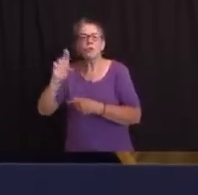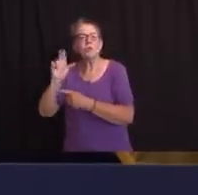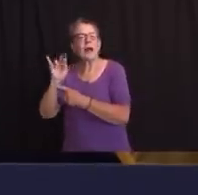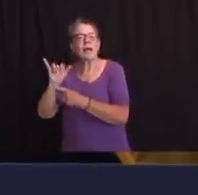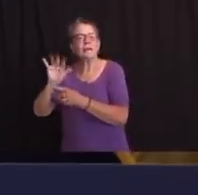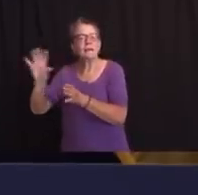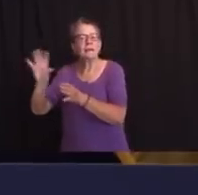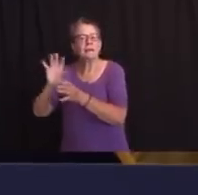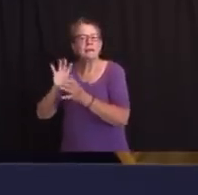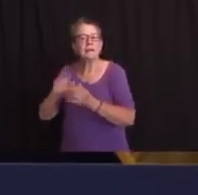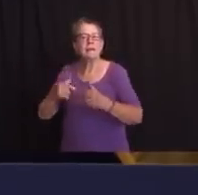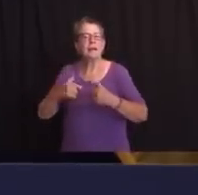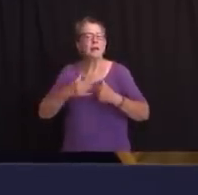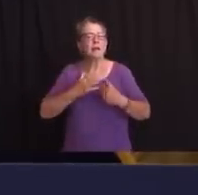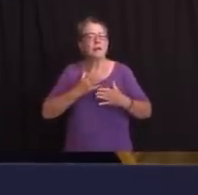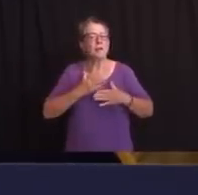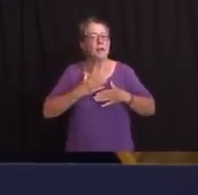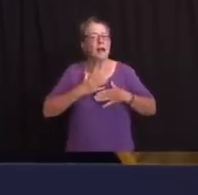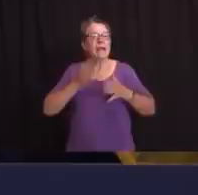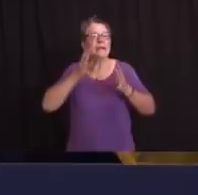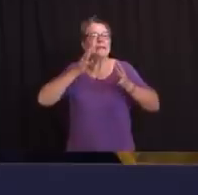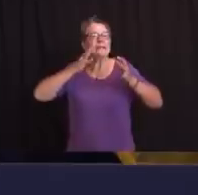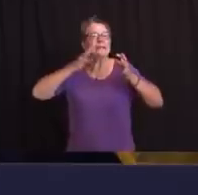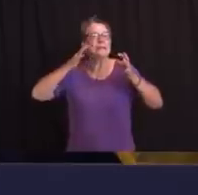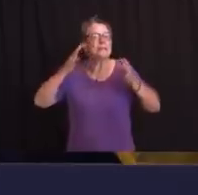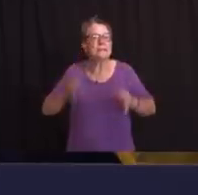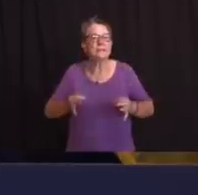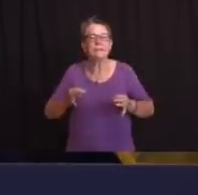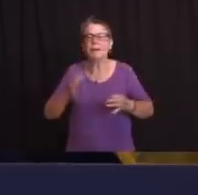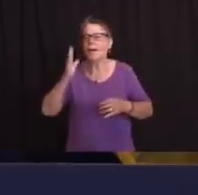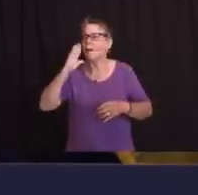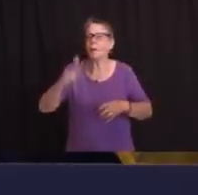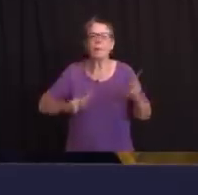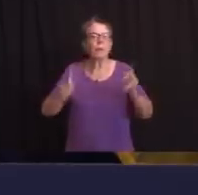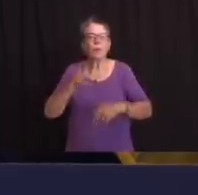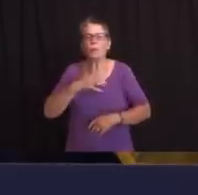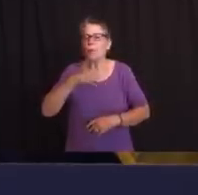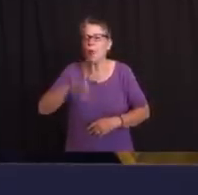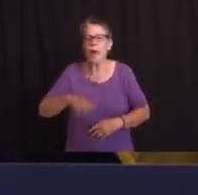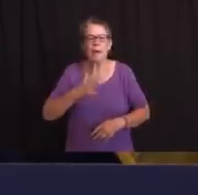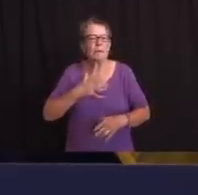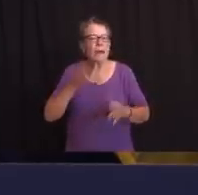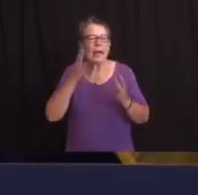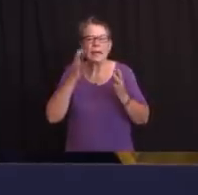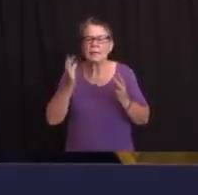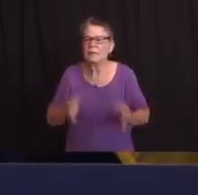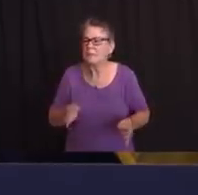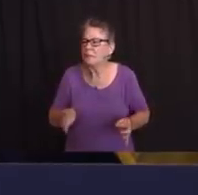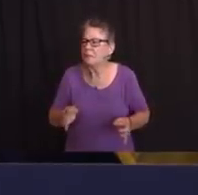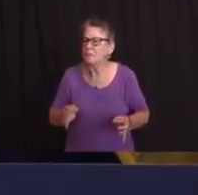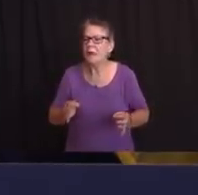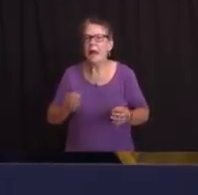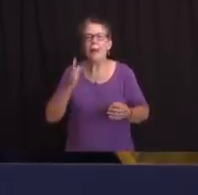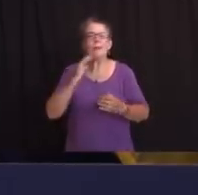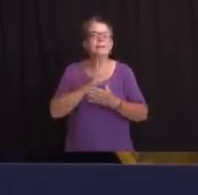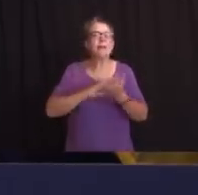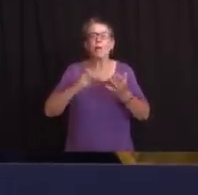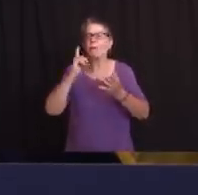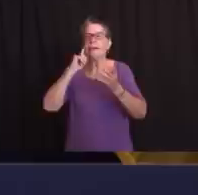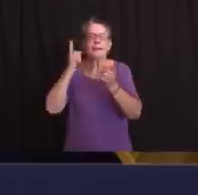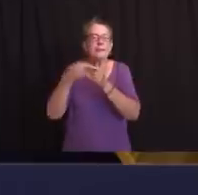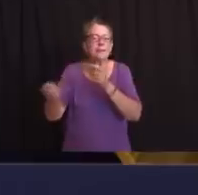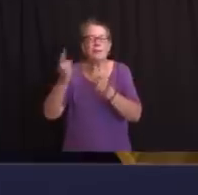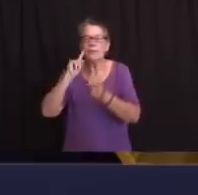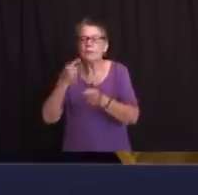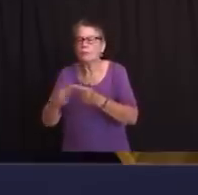These are not popular steps, trust me. So it's kind of the opposite if that were a consideration. So we're just going to continue to do